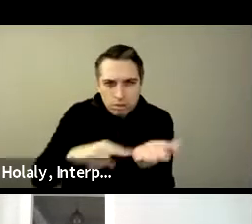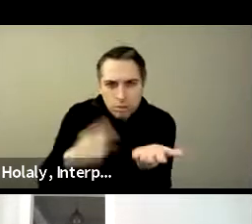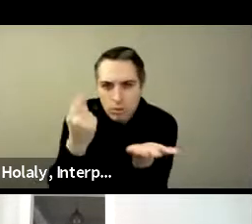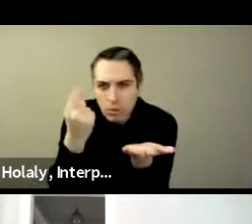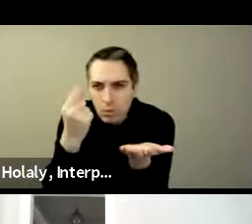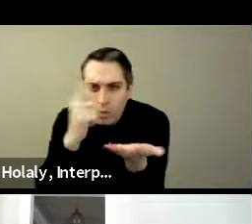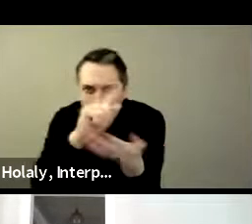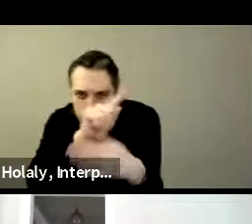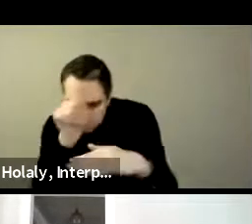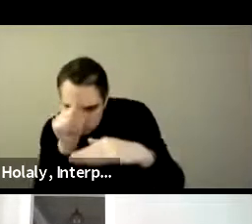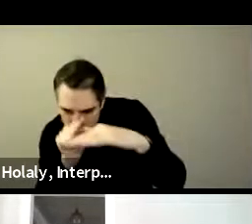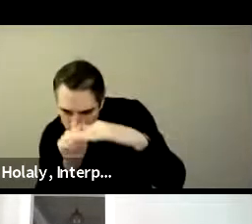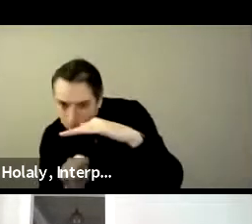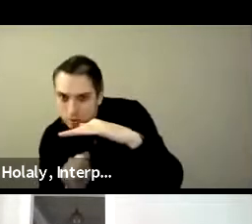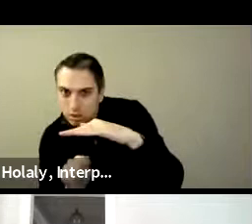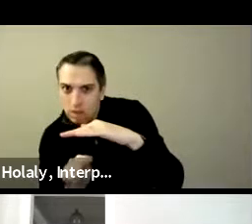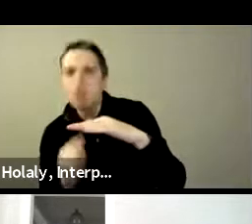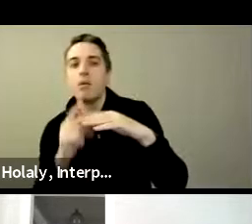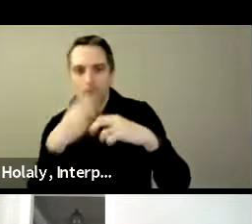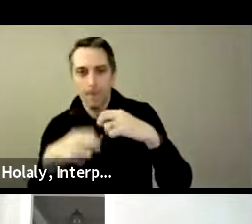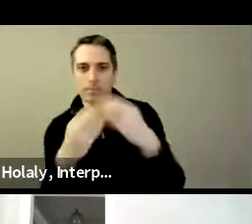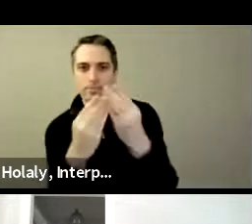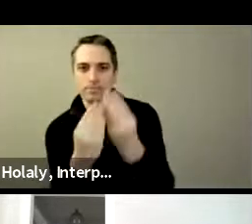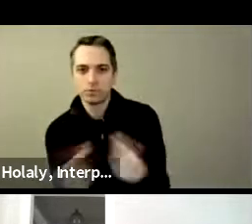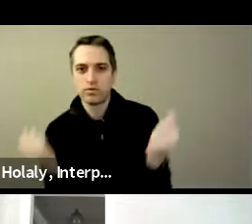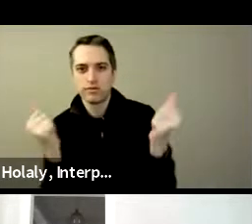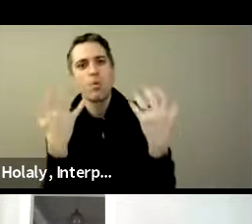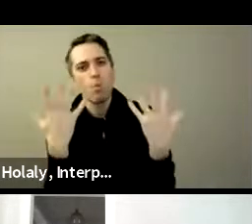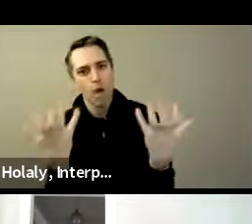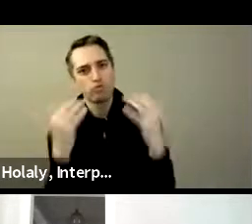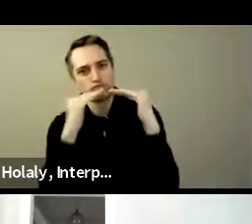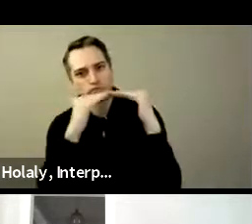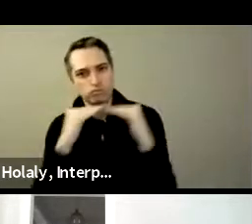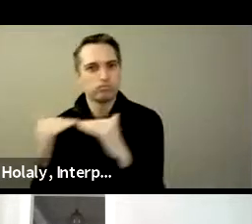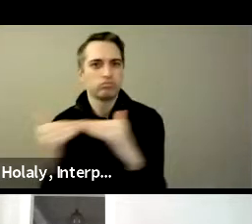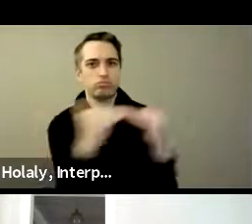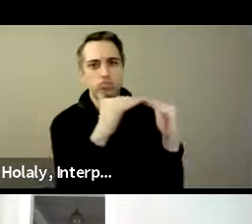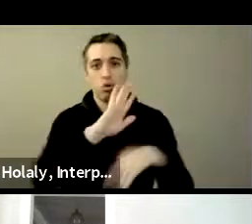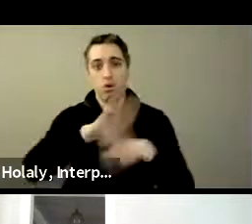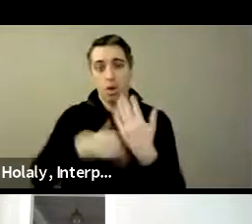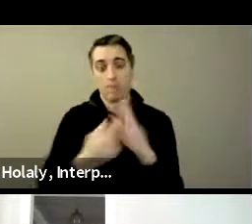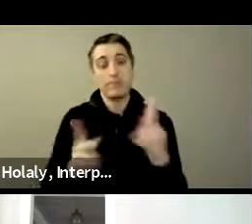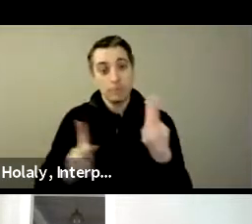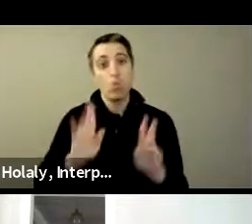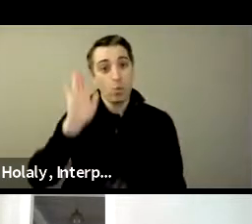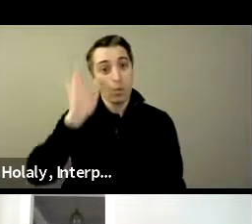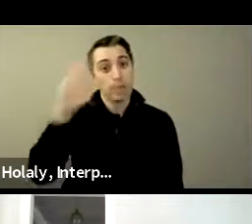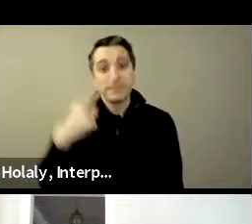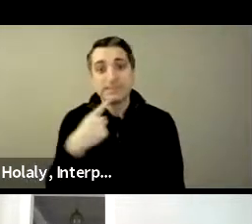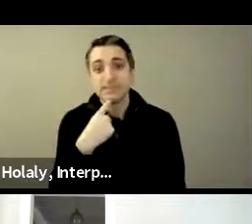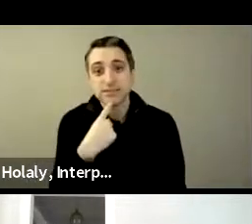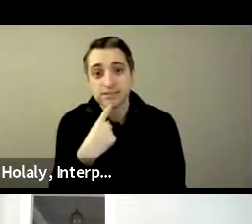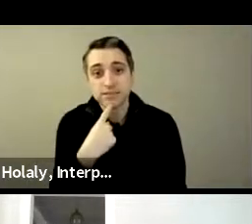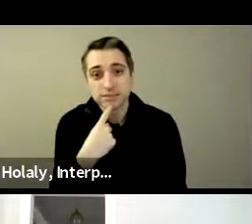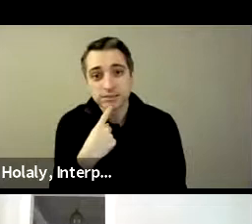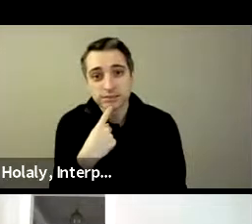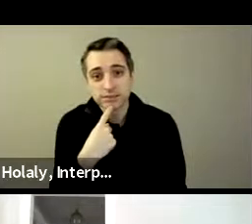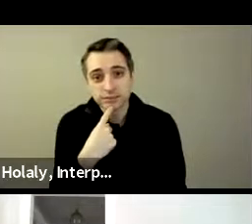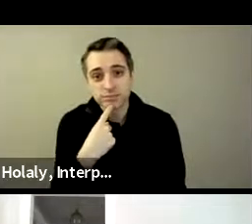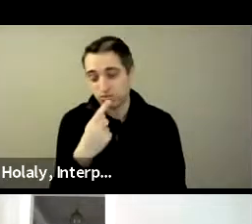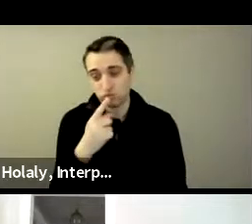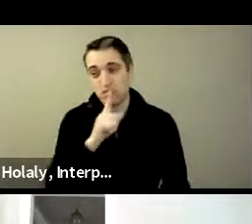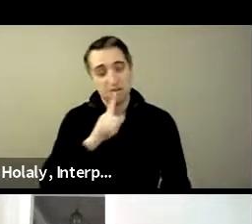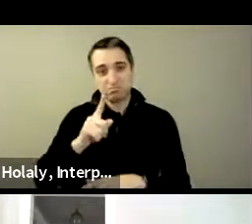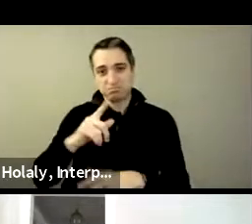and to bring about justice in every situation that he participated. So he will be missed, and he's almost